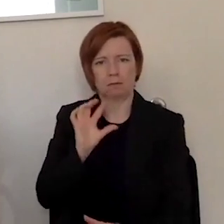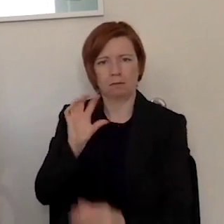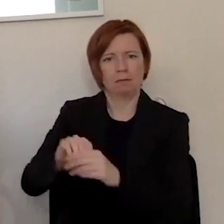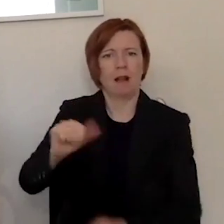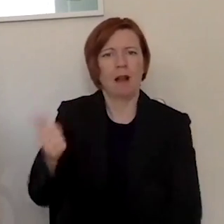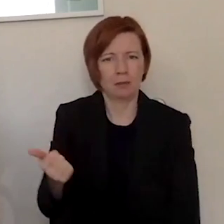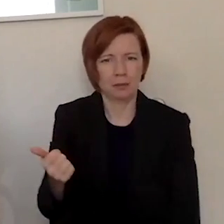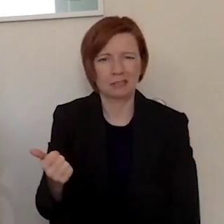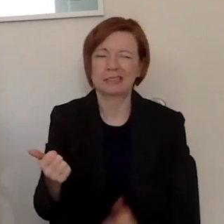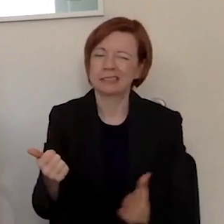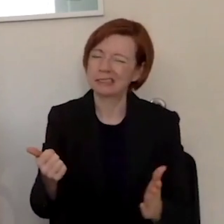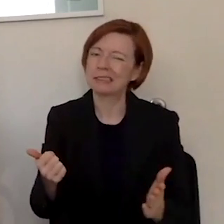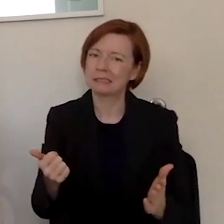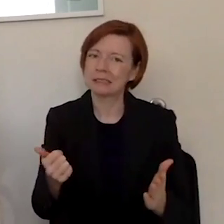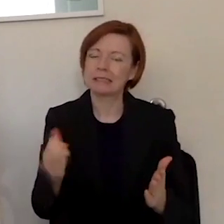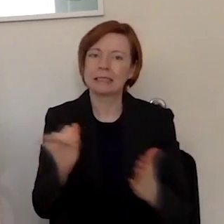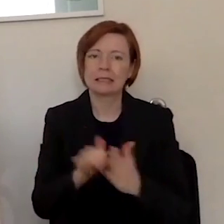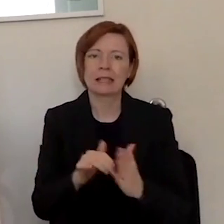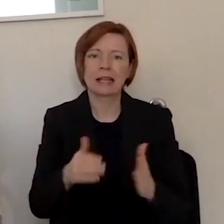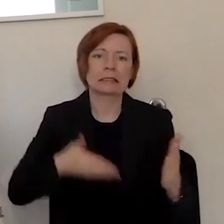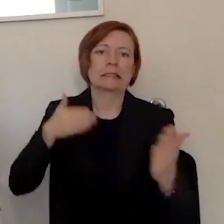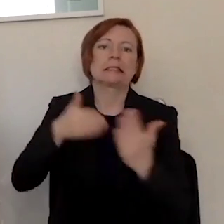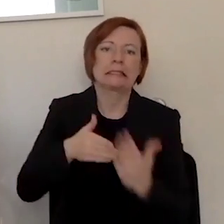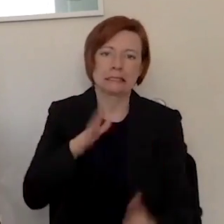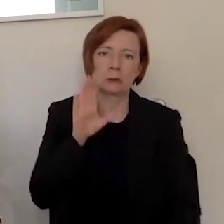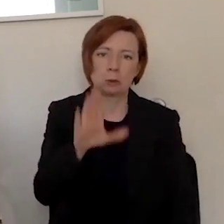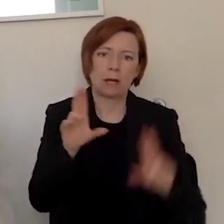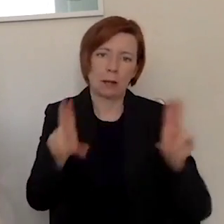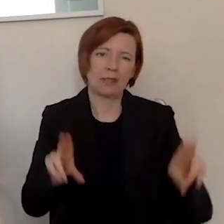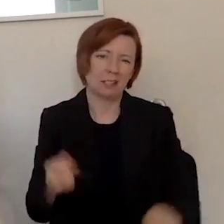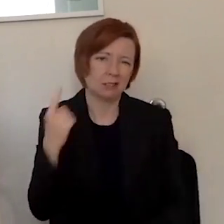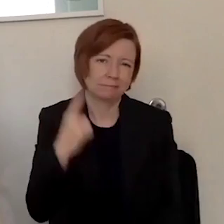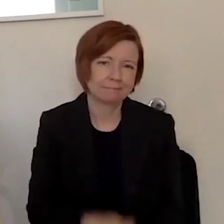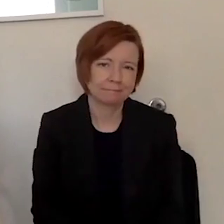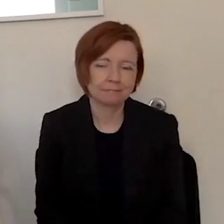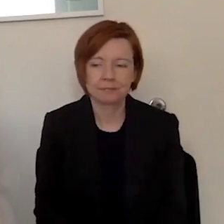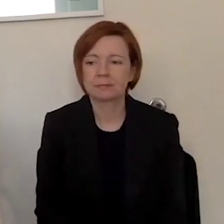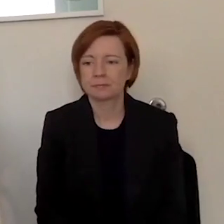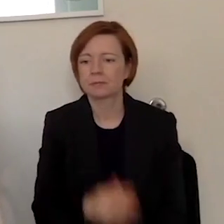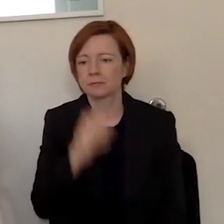the others, and that can work against your application.